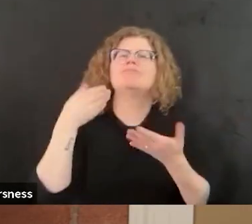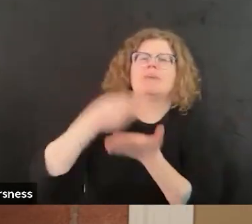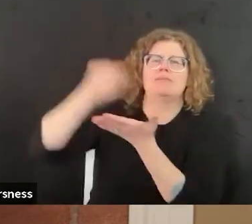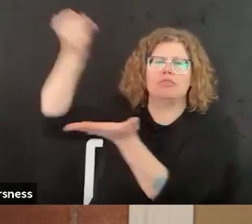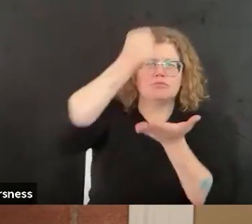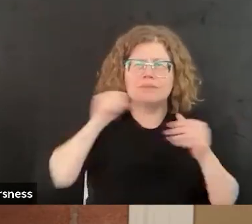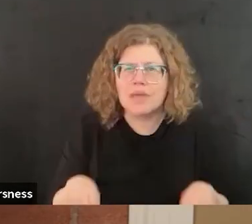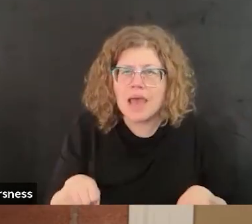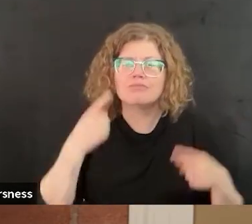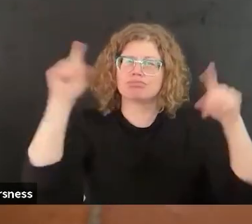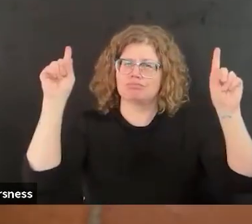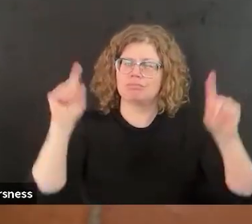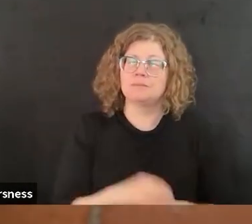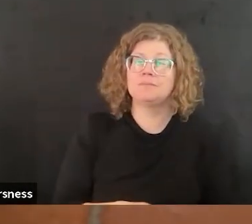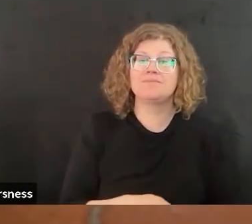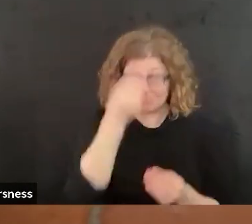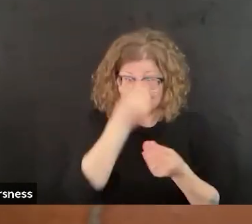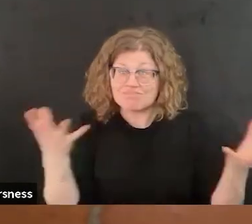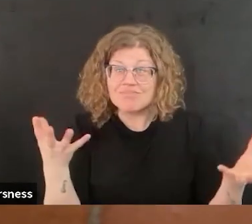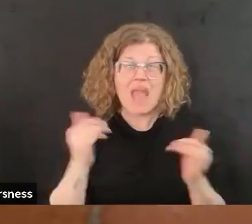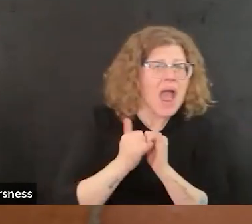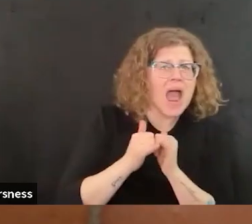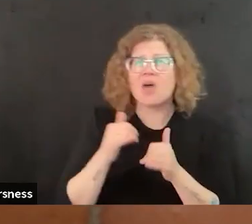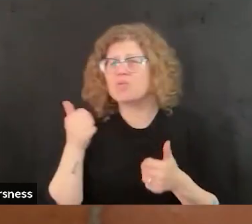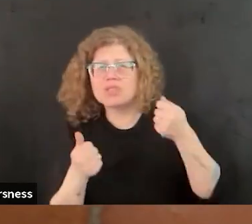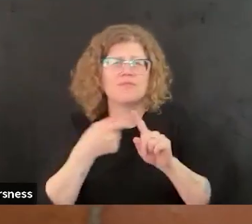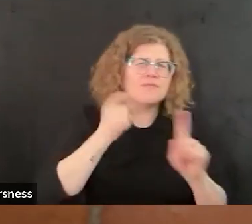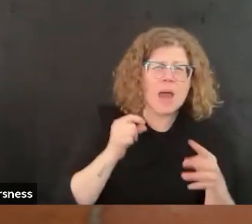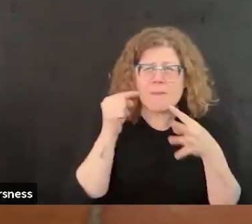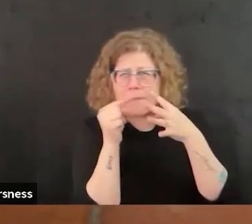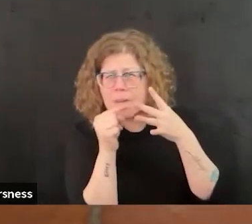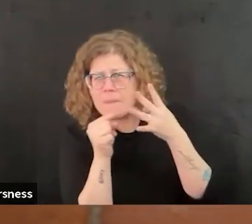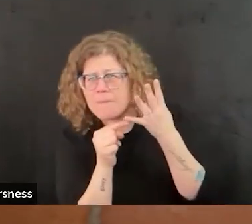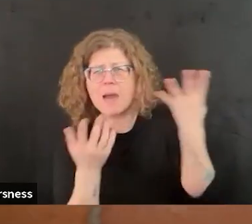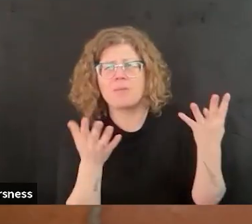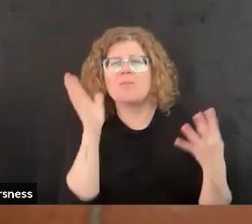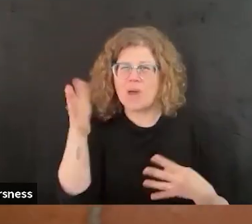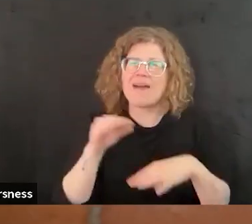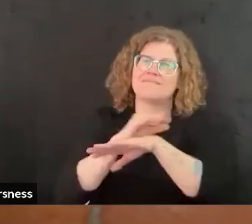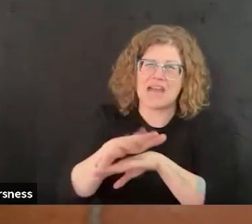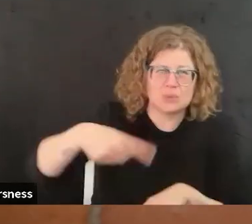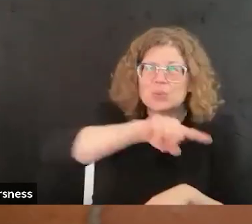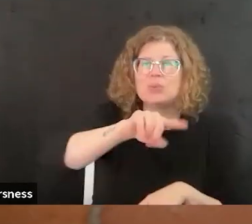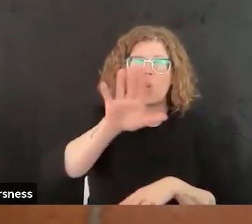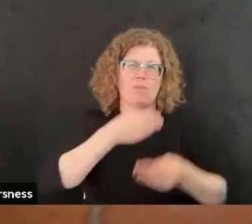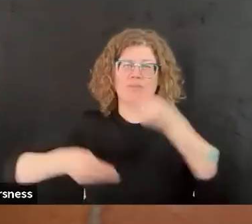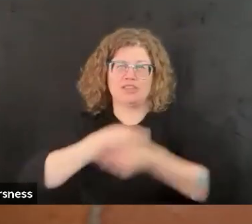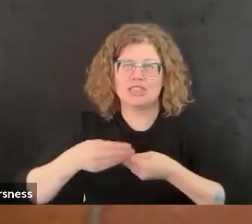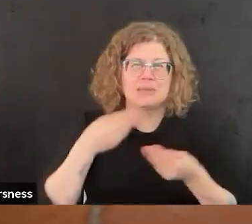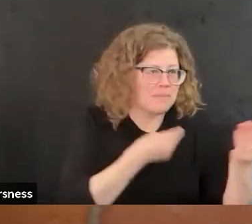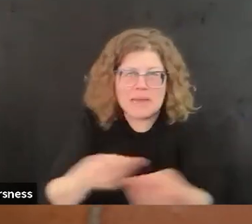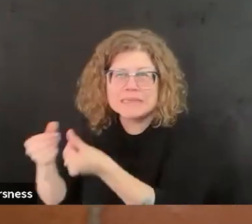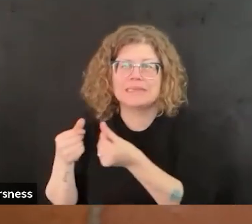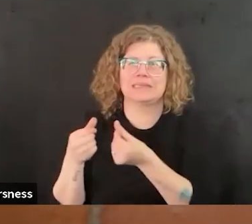sources in order to make that happen. So as you can see, depending on how that money comes to you might define how the budget's being used, because